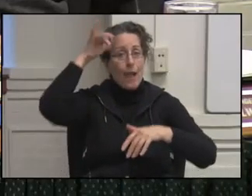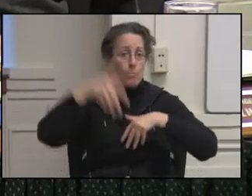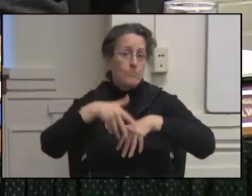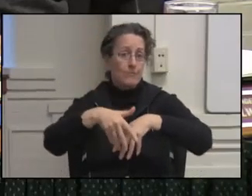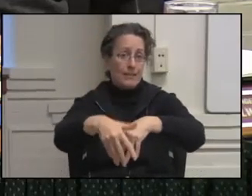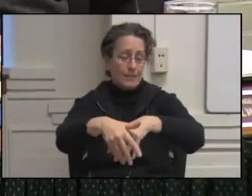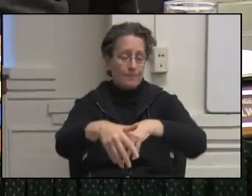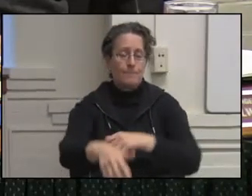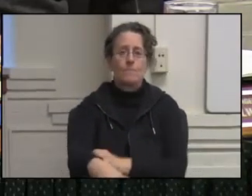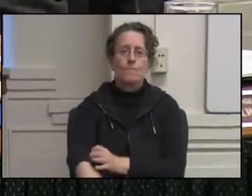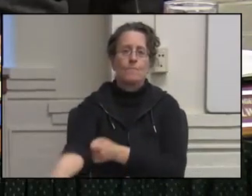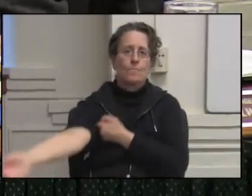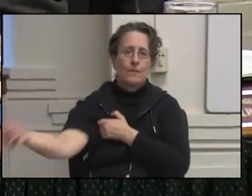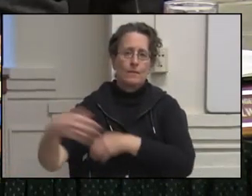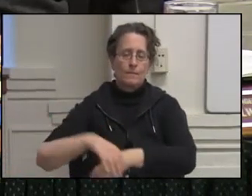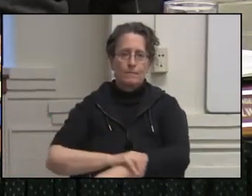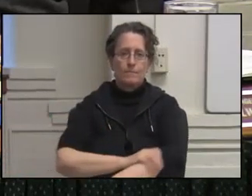Thank you.